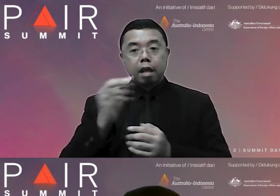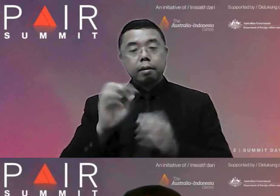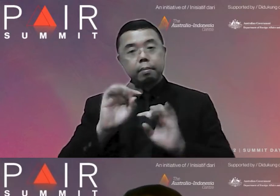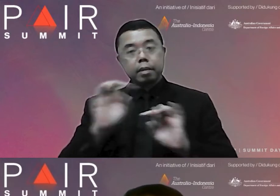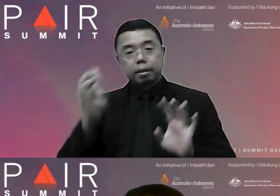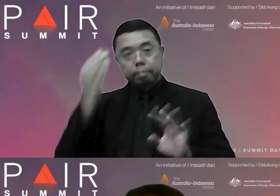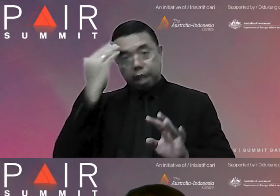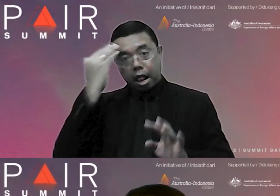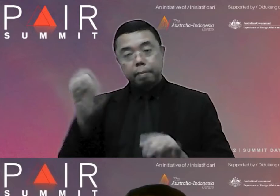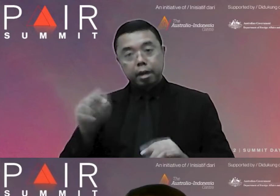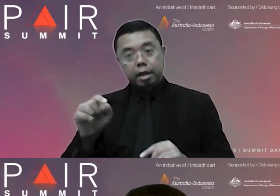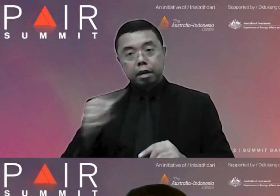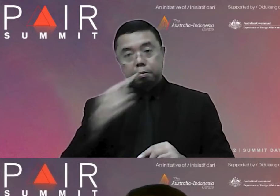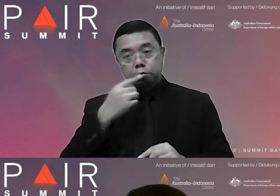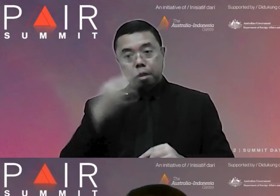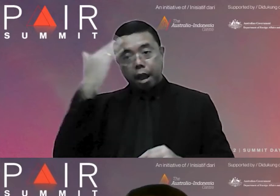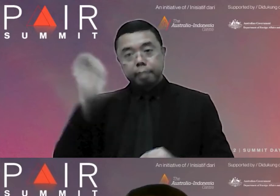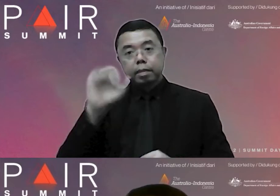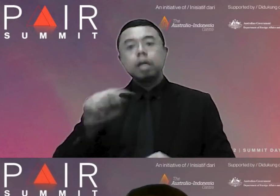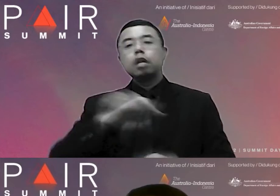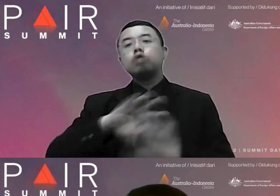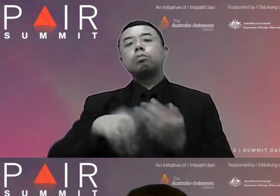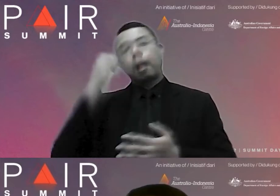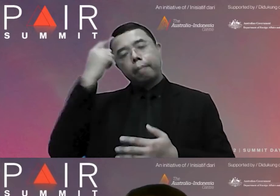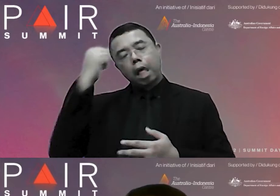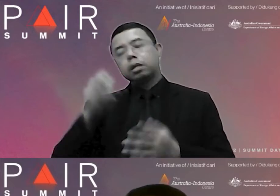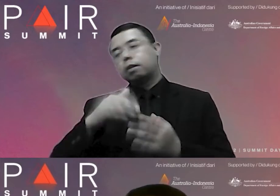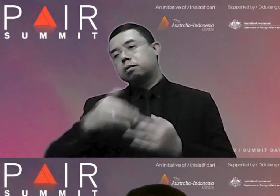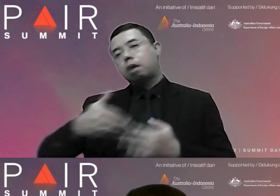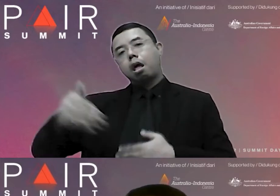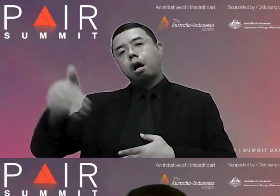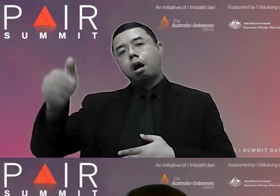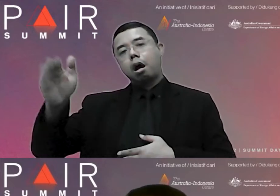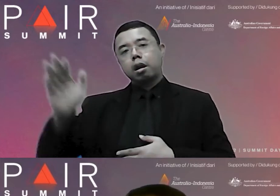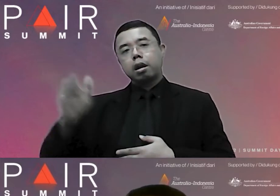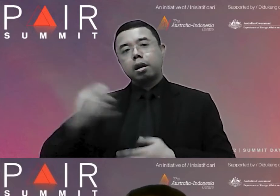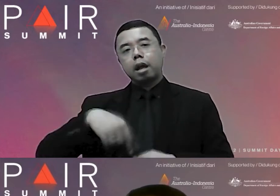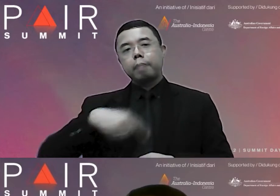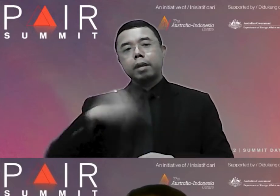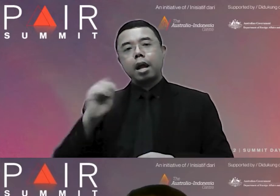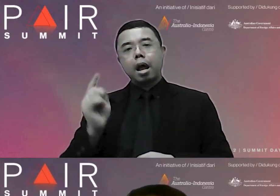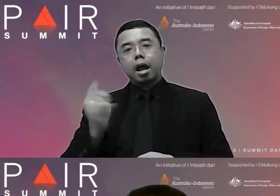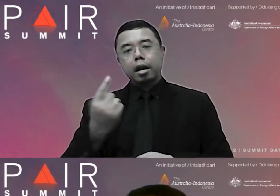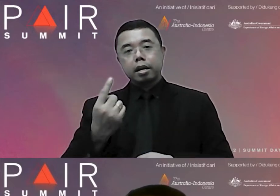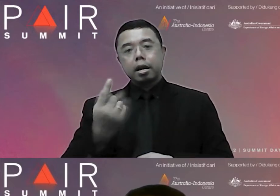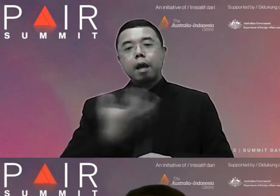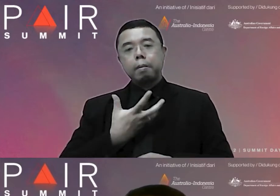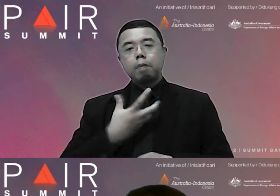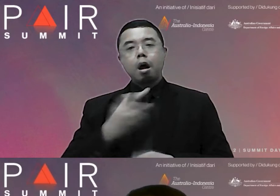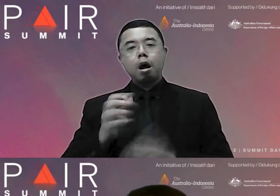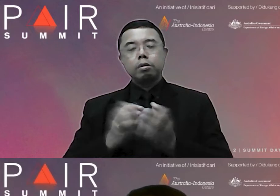as researchers, we're only able to measure, observe, interpret, and suggest. That's our job.